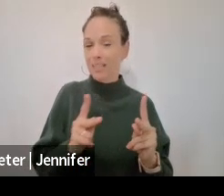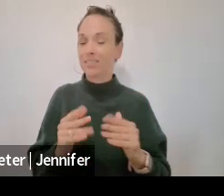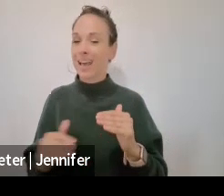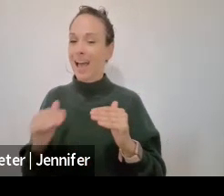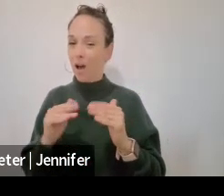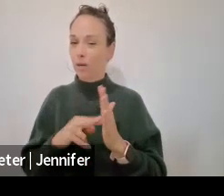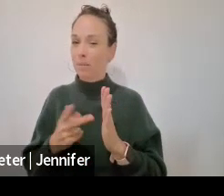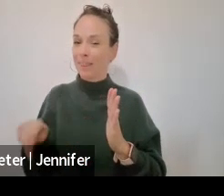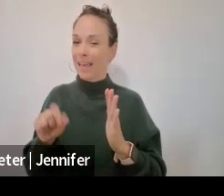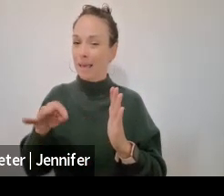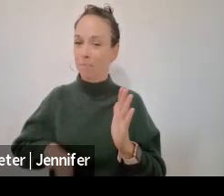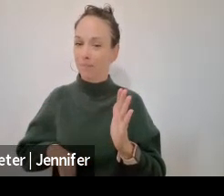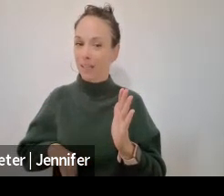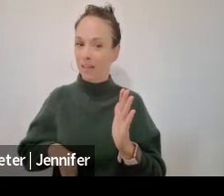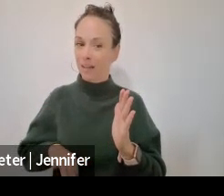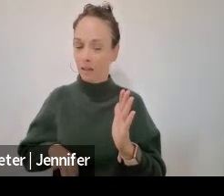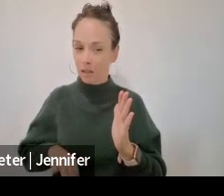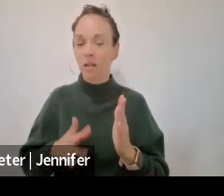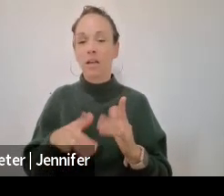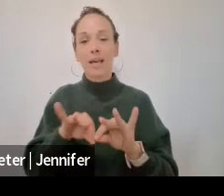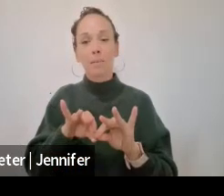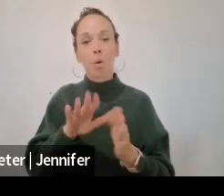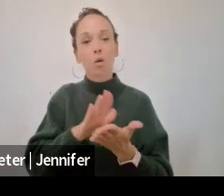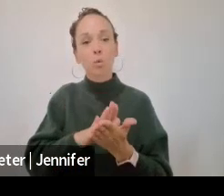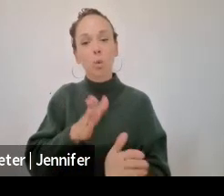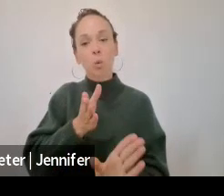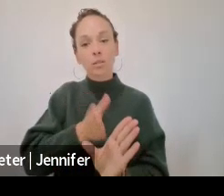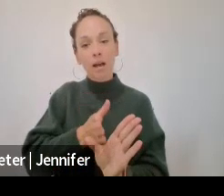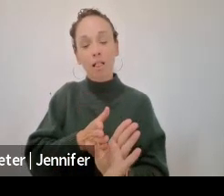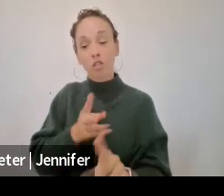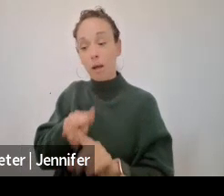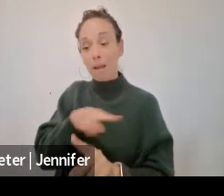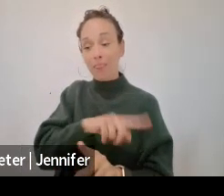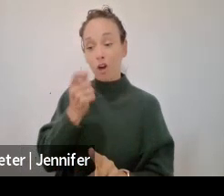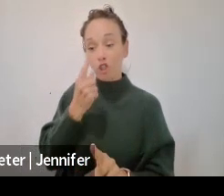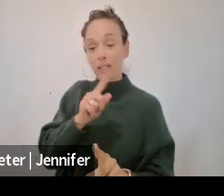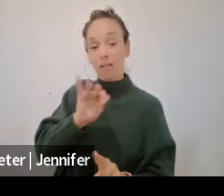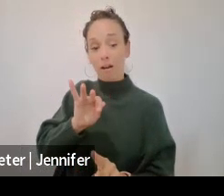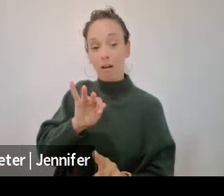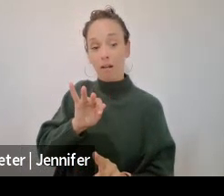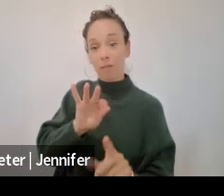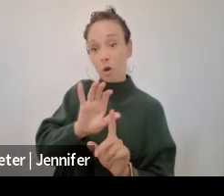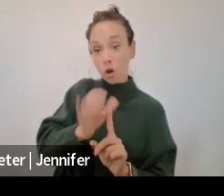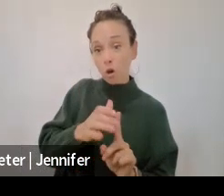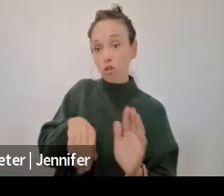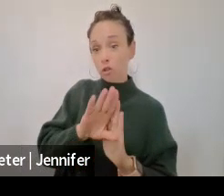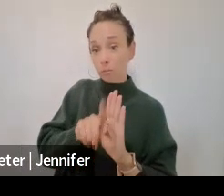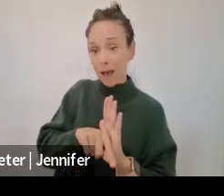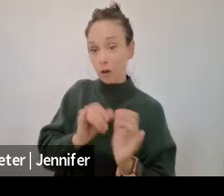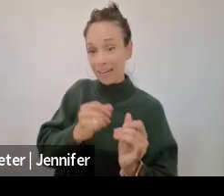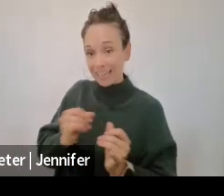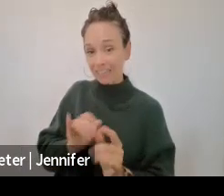school psychologists need to apply their understanding of the influence of culture, of background, of individual